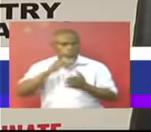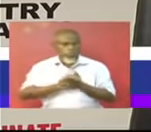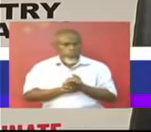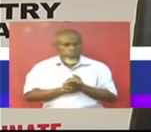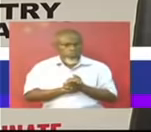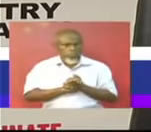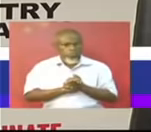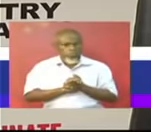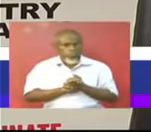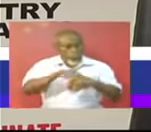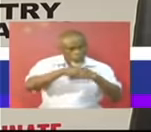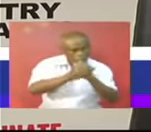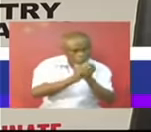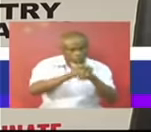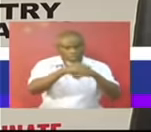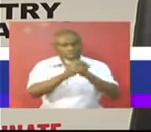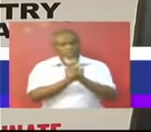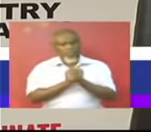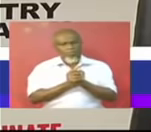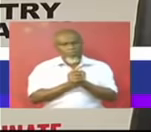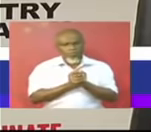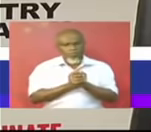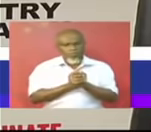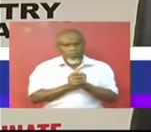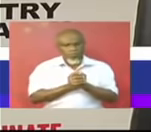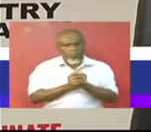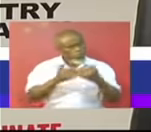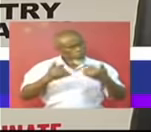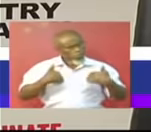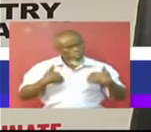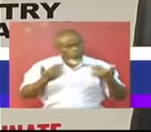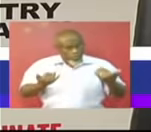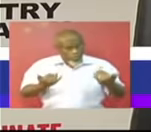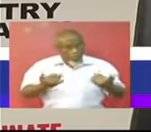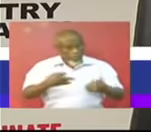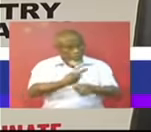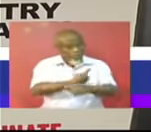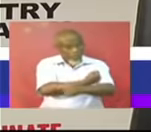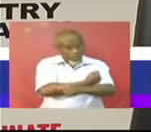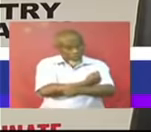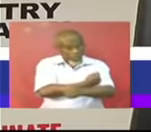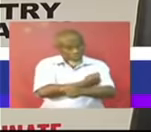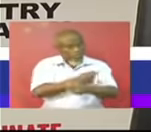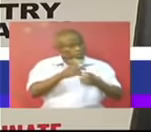have at our disposal vaccination, which is a key tool in the fight against this pandemic.